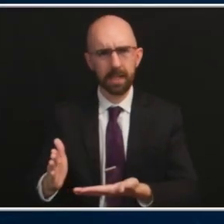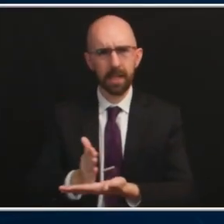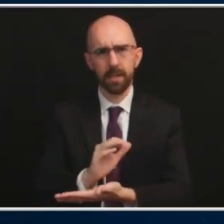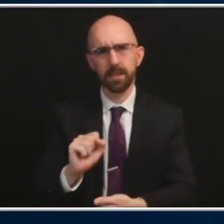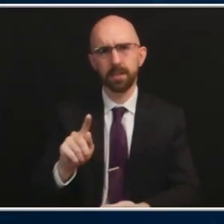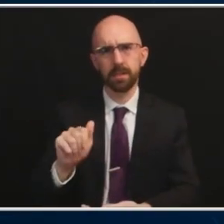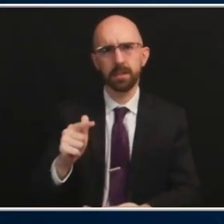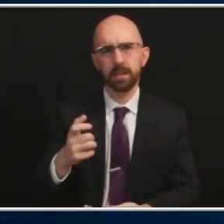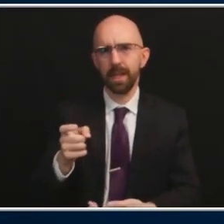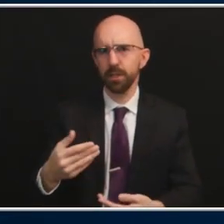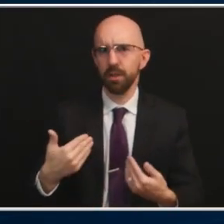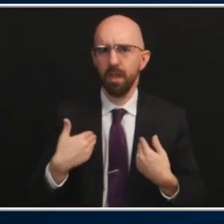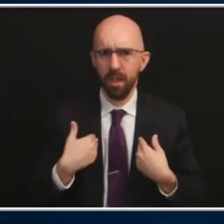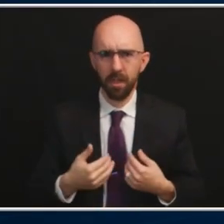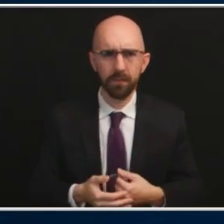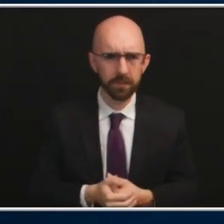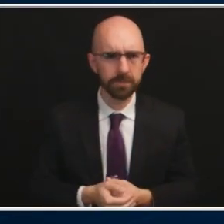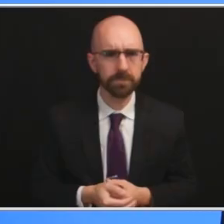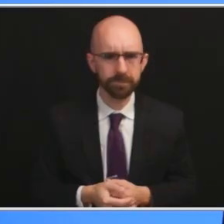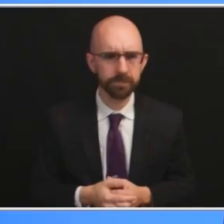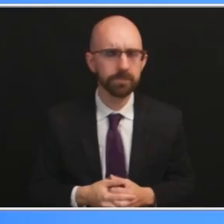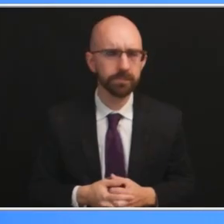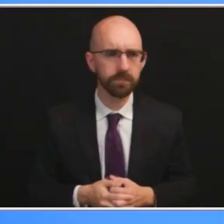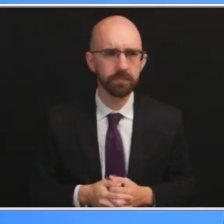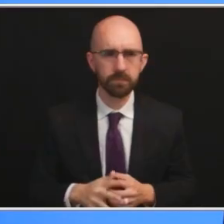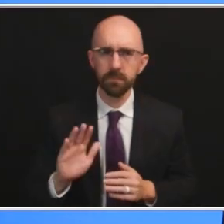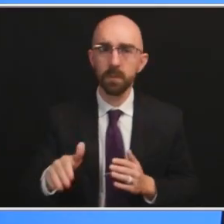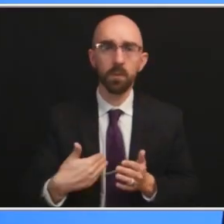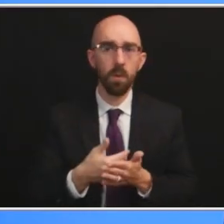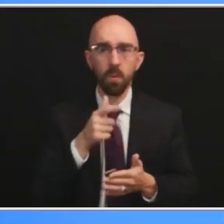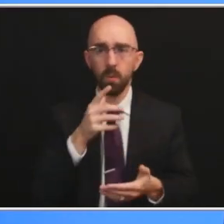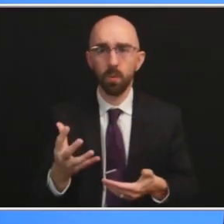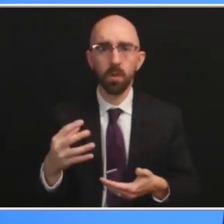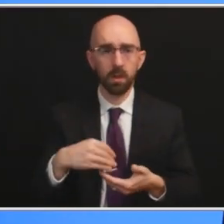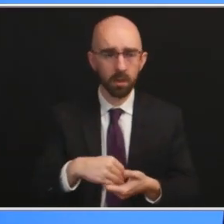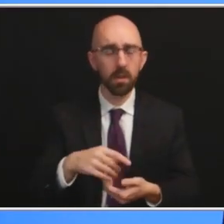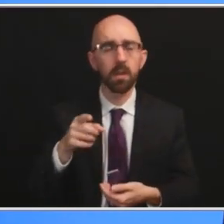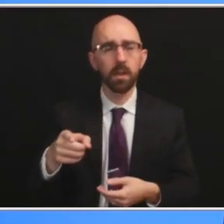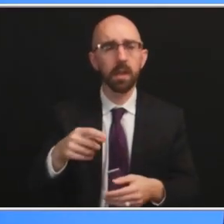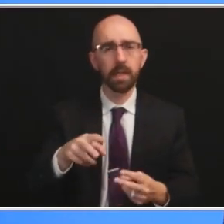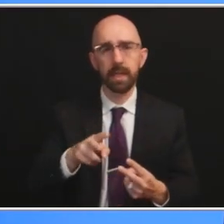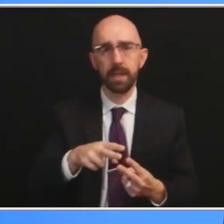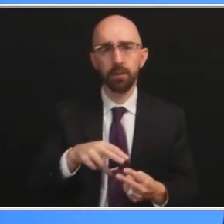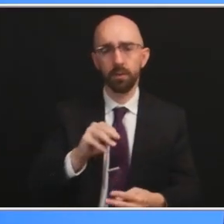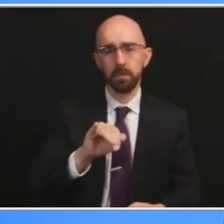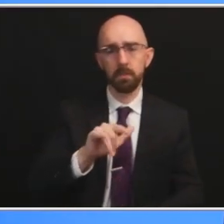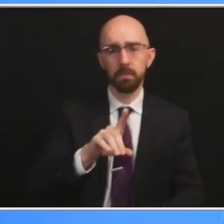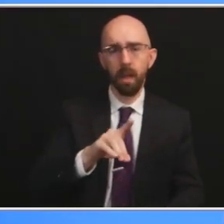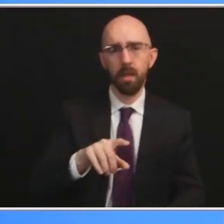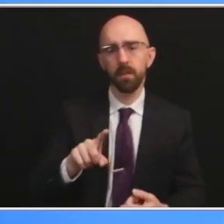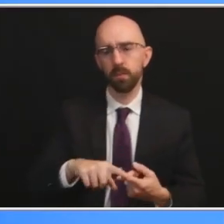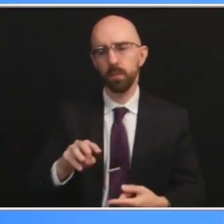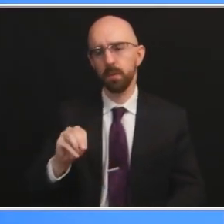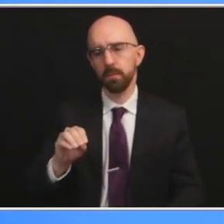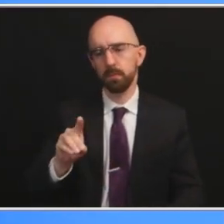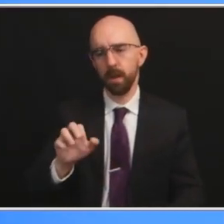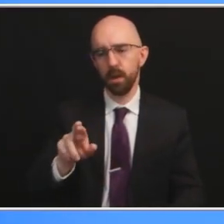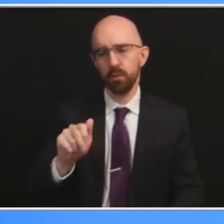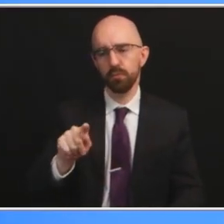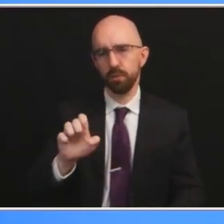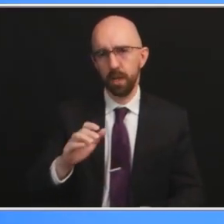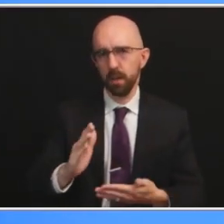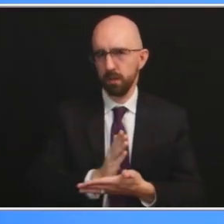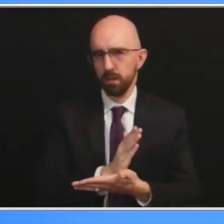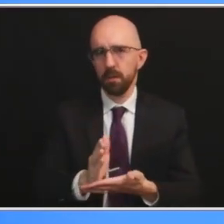at? All of our participants were in either mild to moderate Alzheimer's disease. That was an